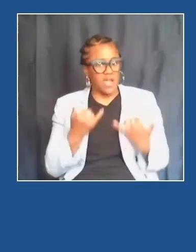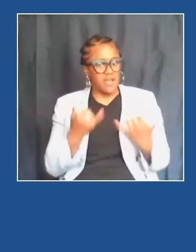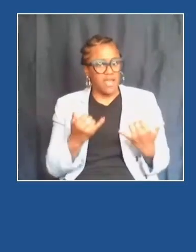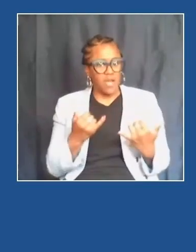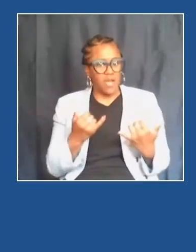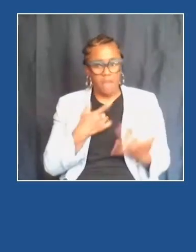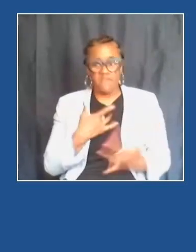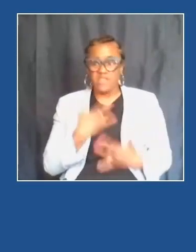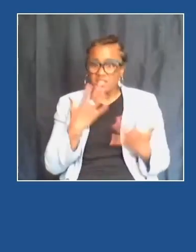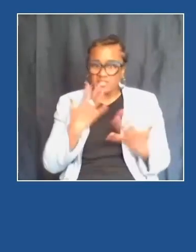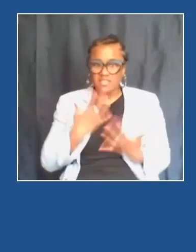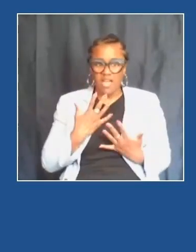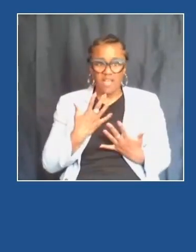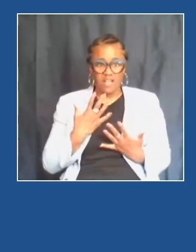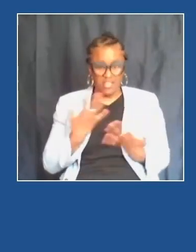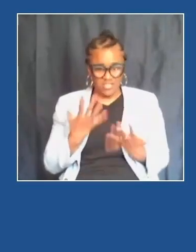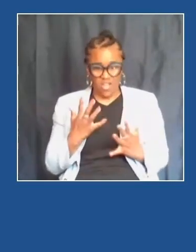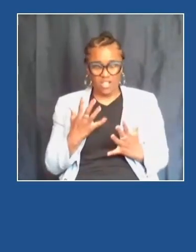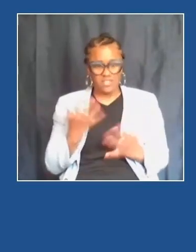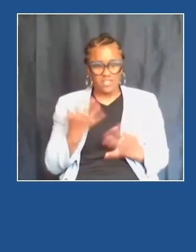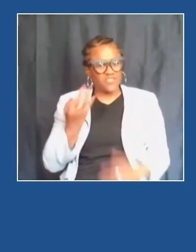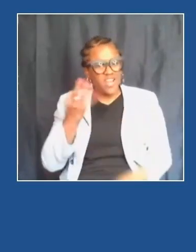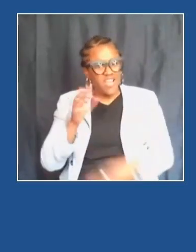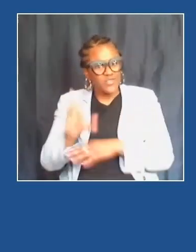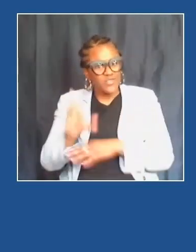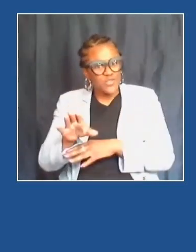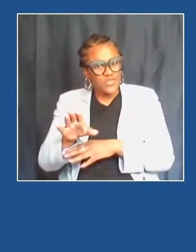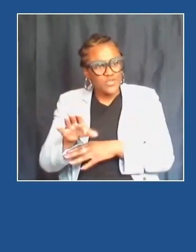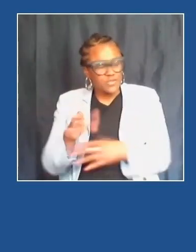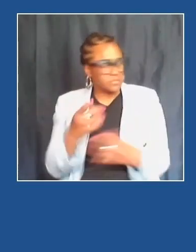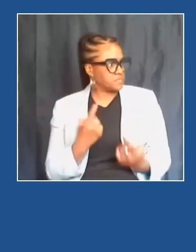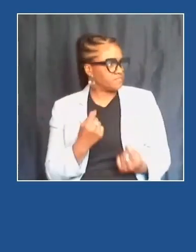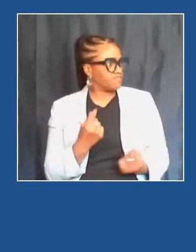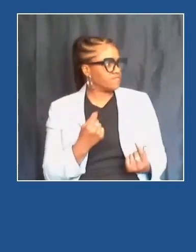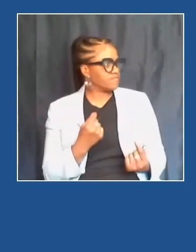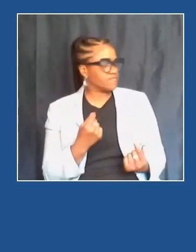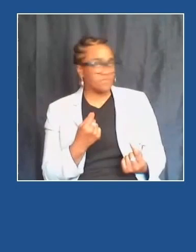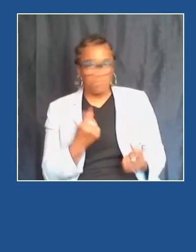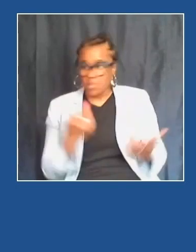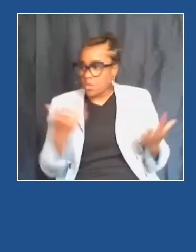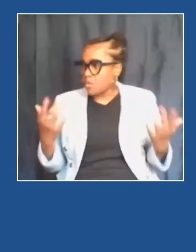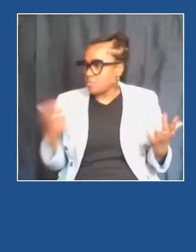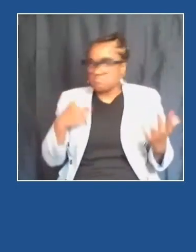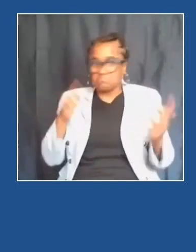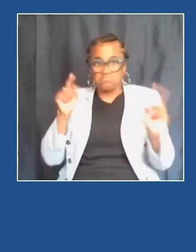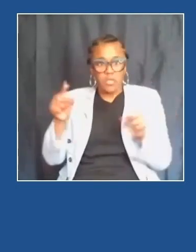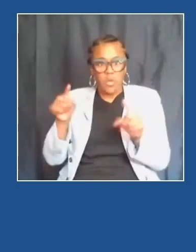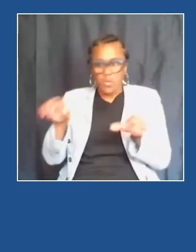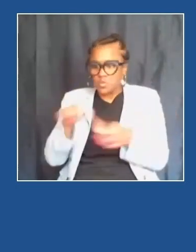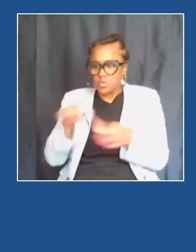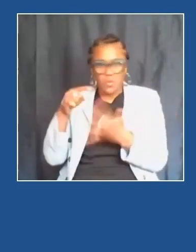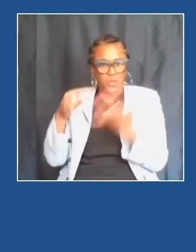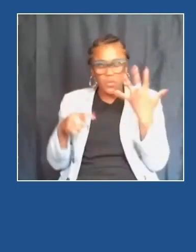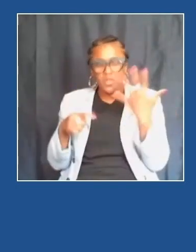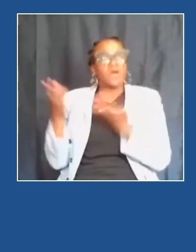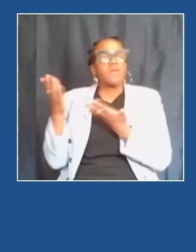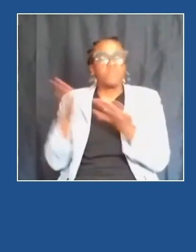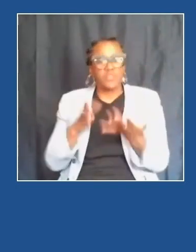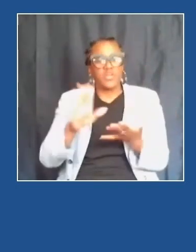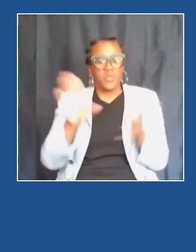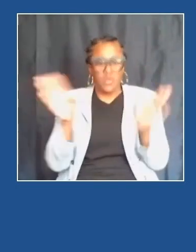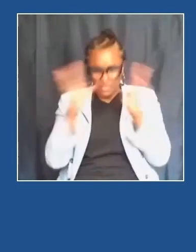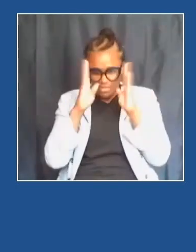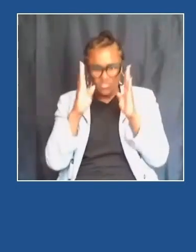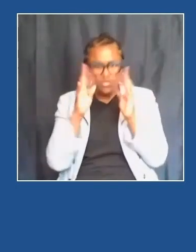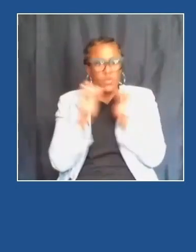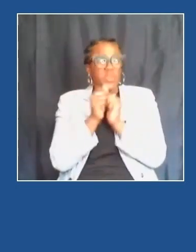feeling sad? Gee, it's a Friday afternoon. What am I going to do? Well, I'm going to go do this. And then bring our attention with